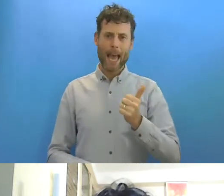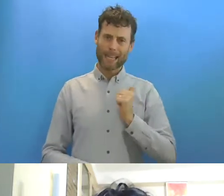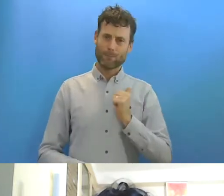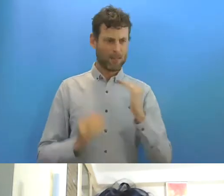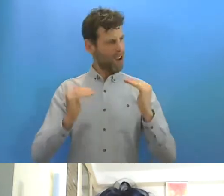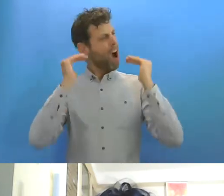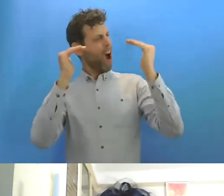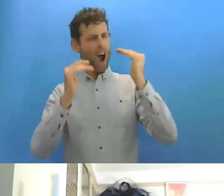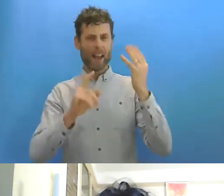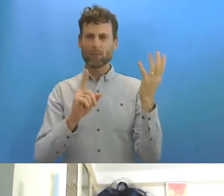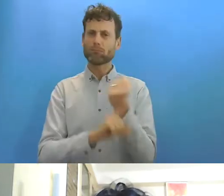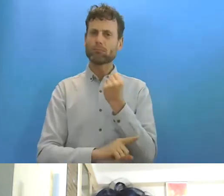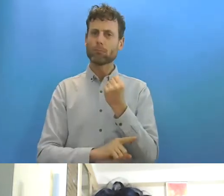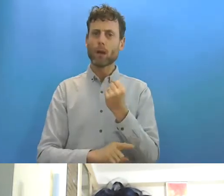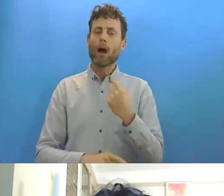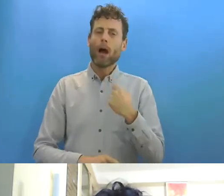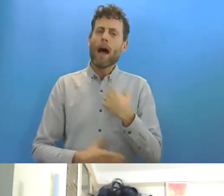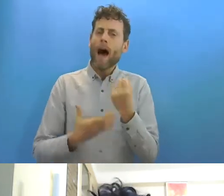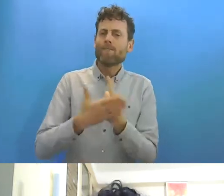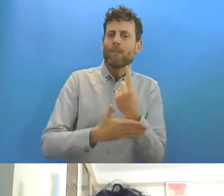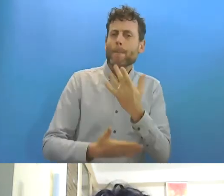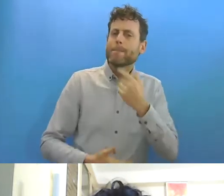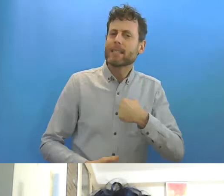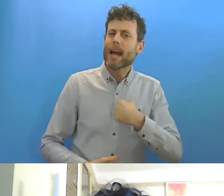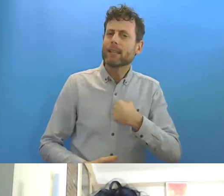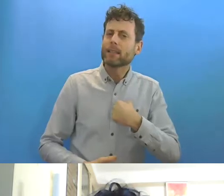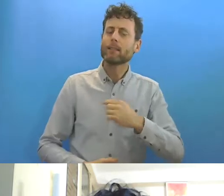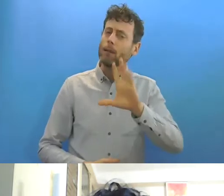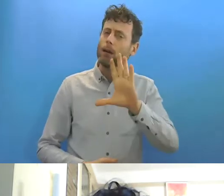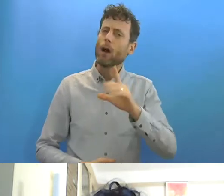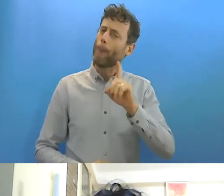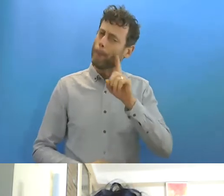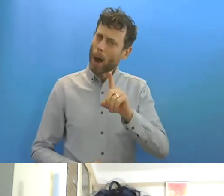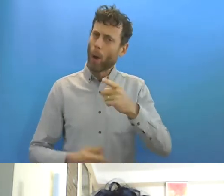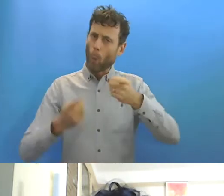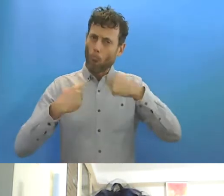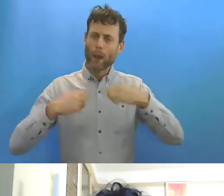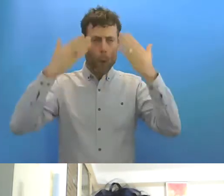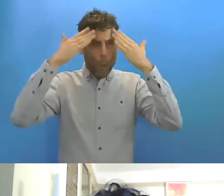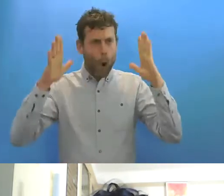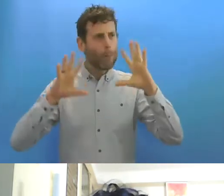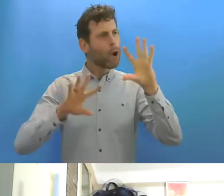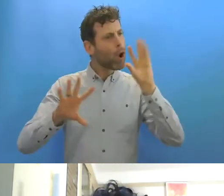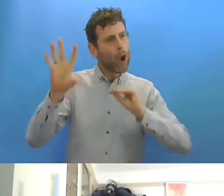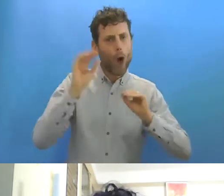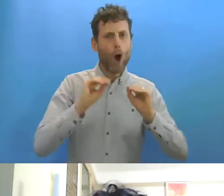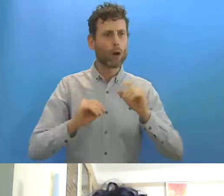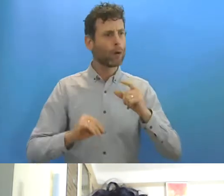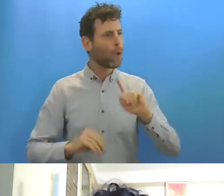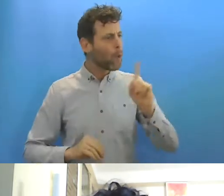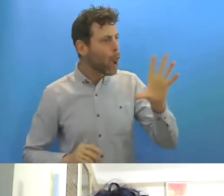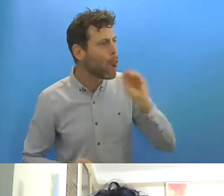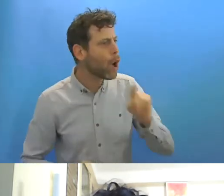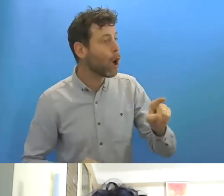right. But we really want to learn and we really want to share that learning with as many people as we can.